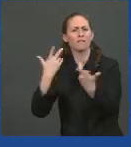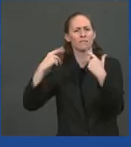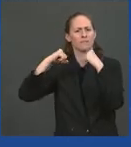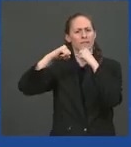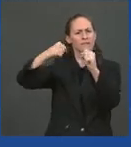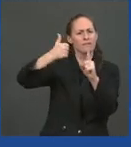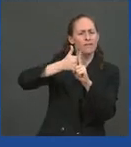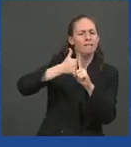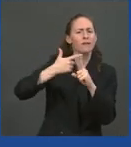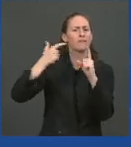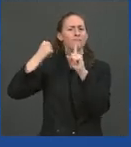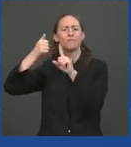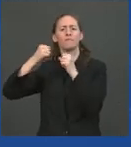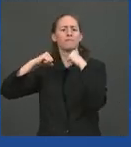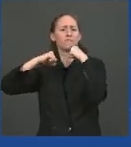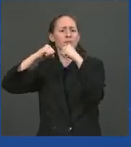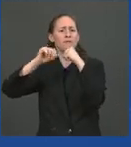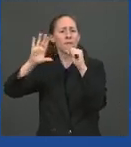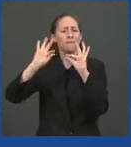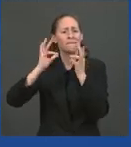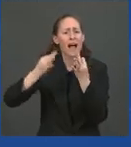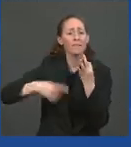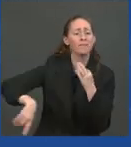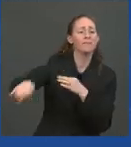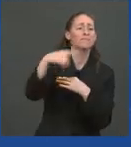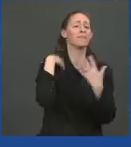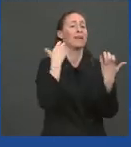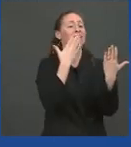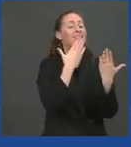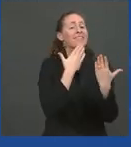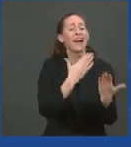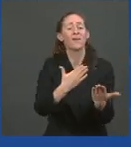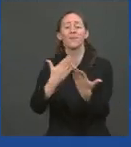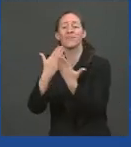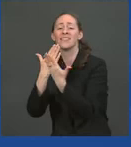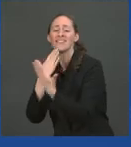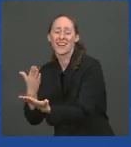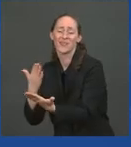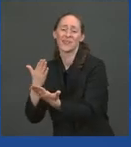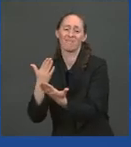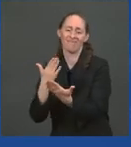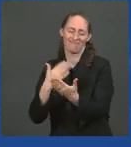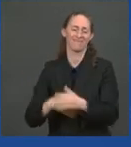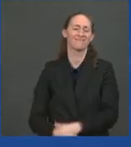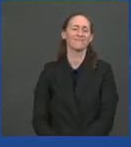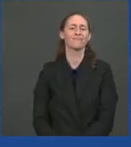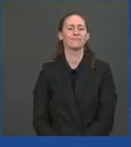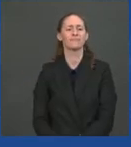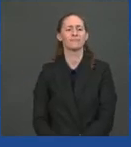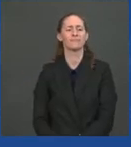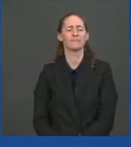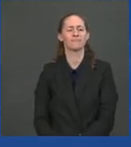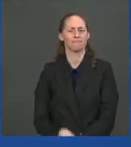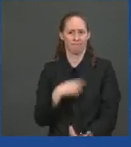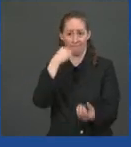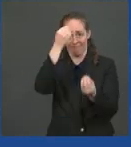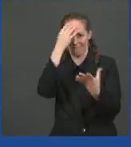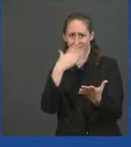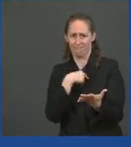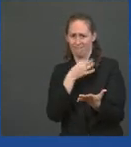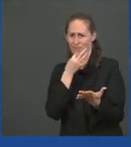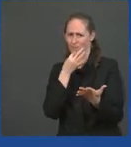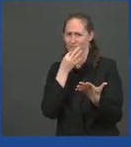around you, and it mattered. So I want to thank you both. And I'll conclude with this. This year marks the